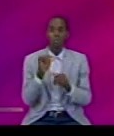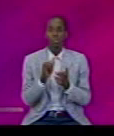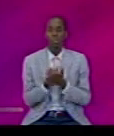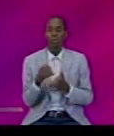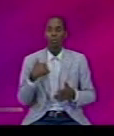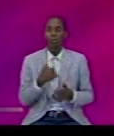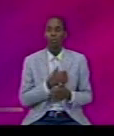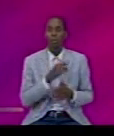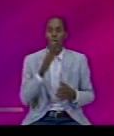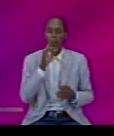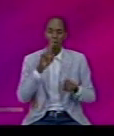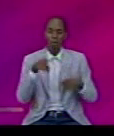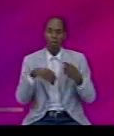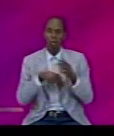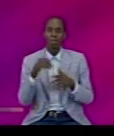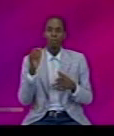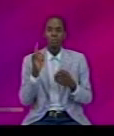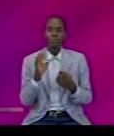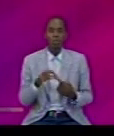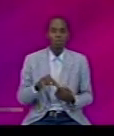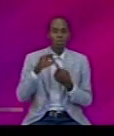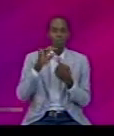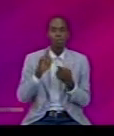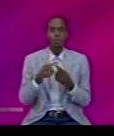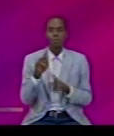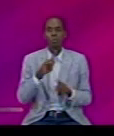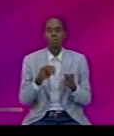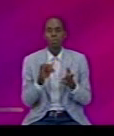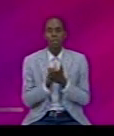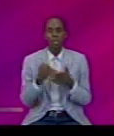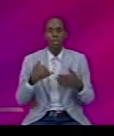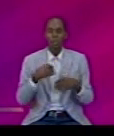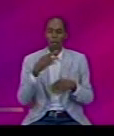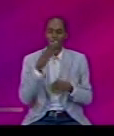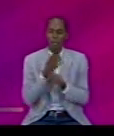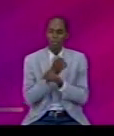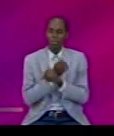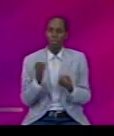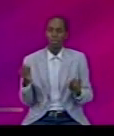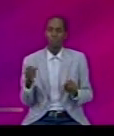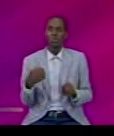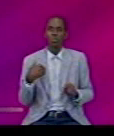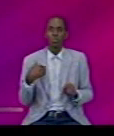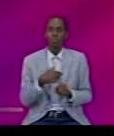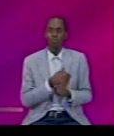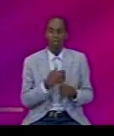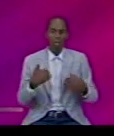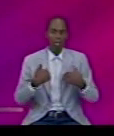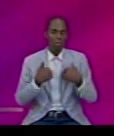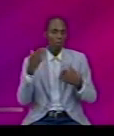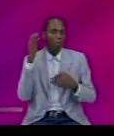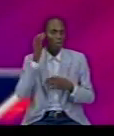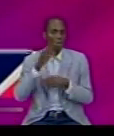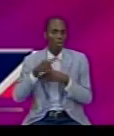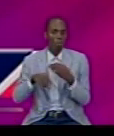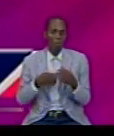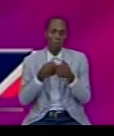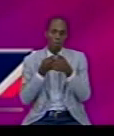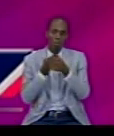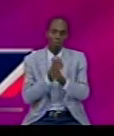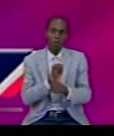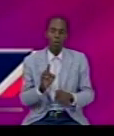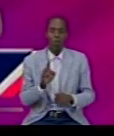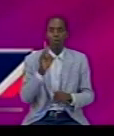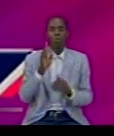for these souls that have been won into the kingdom of God. We have heard about the follow-up. We are going to pray and say,